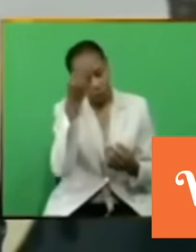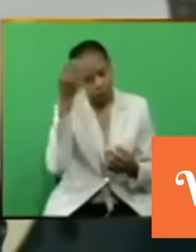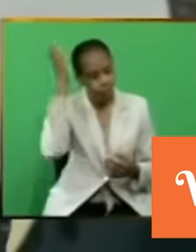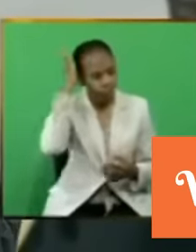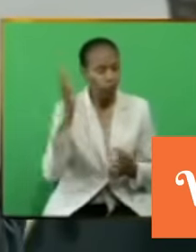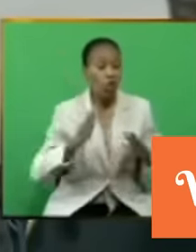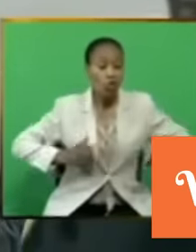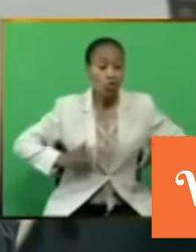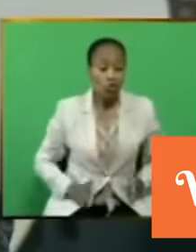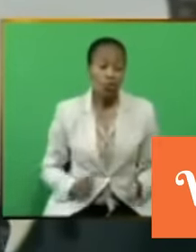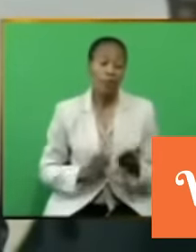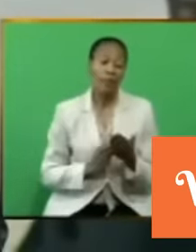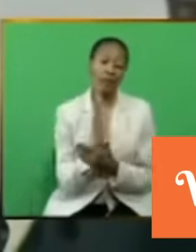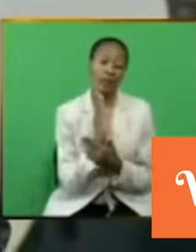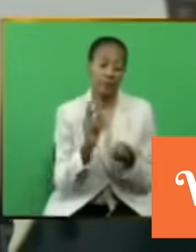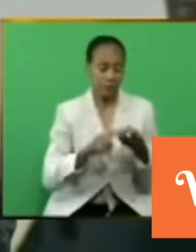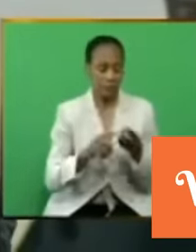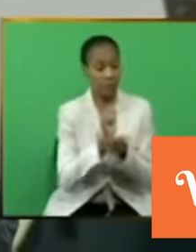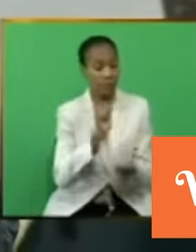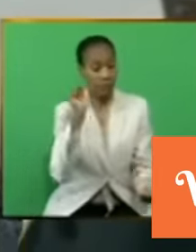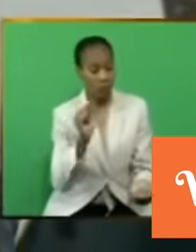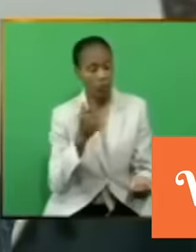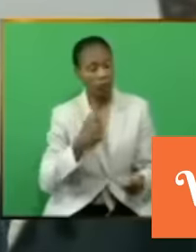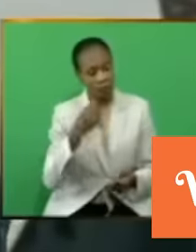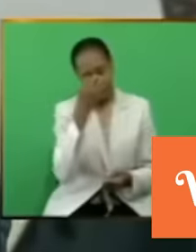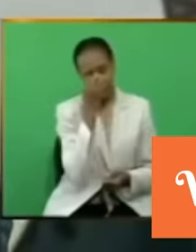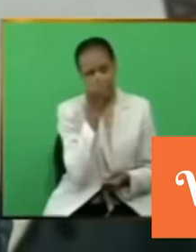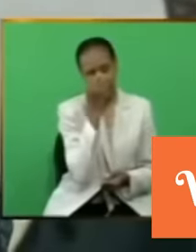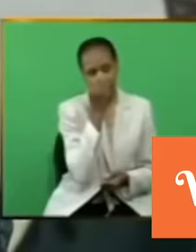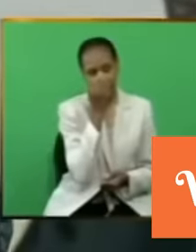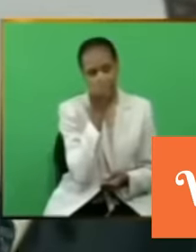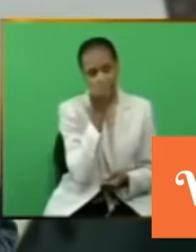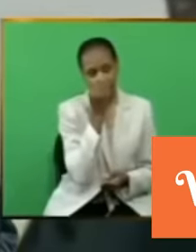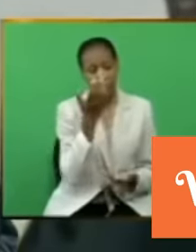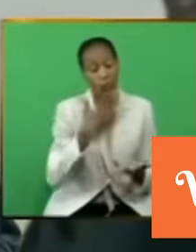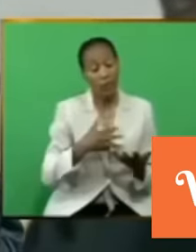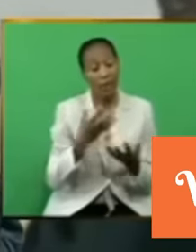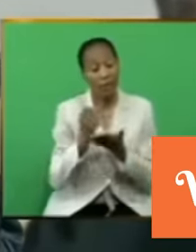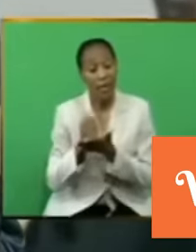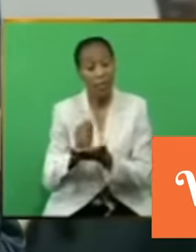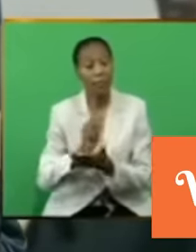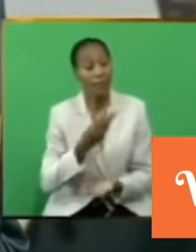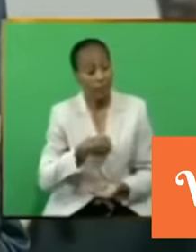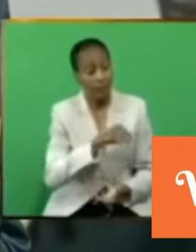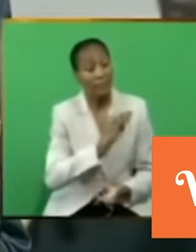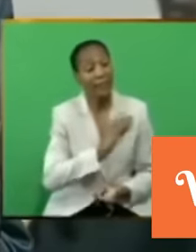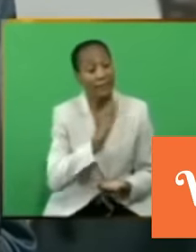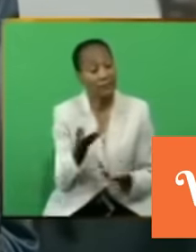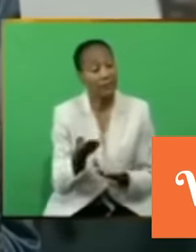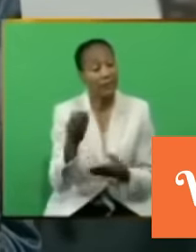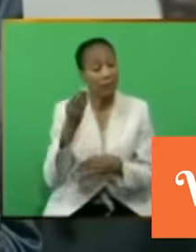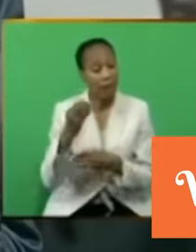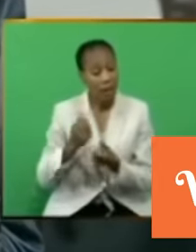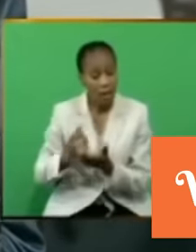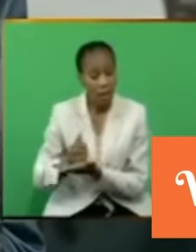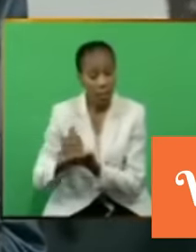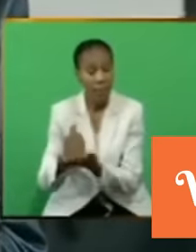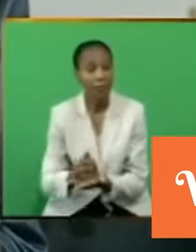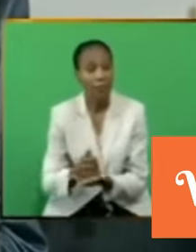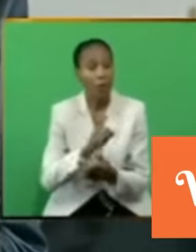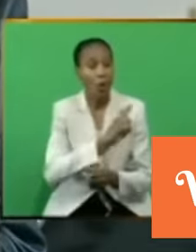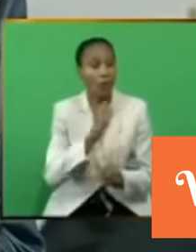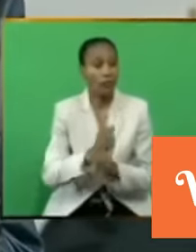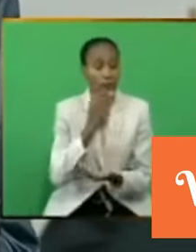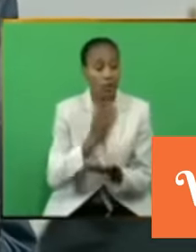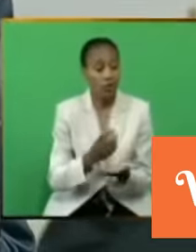of human rights and freedom, we have taken up the Palestinian cause to prevent further deaths and destruction